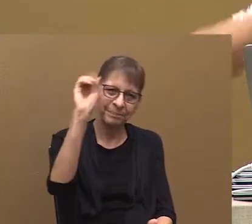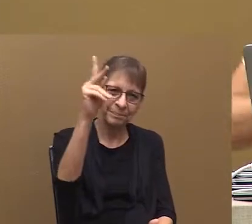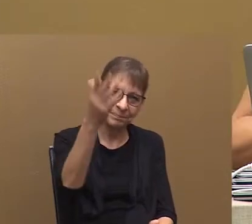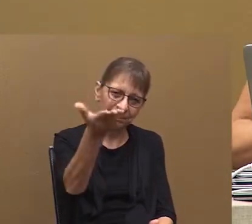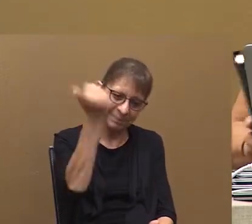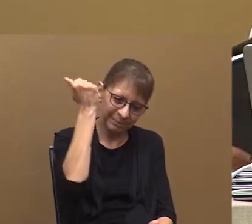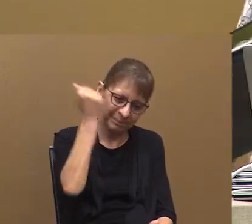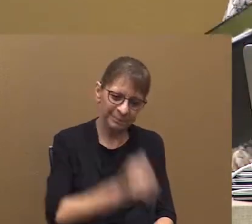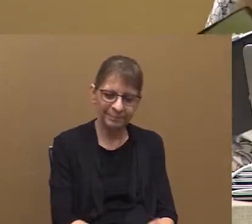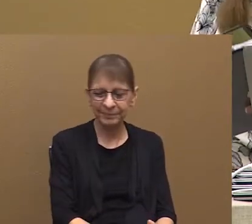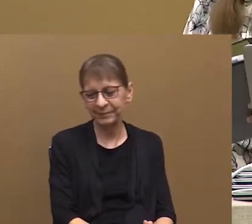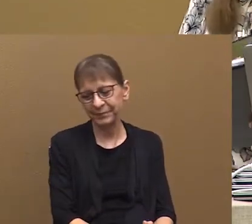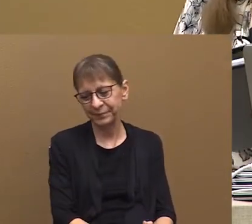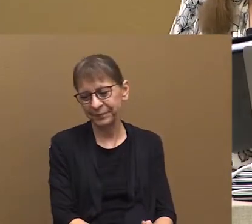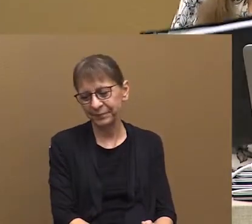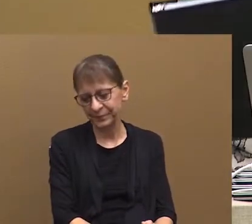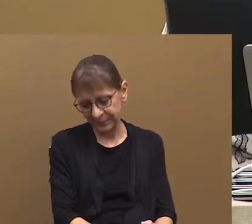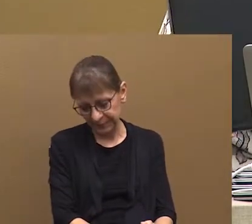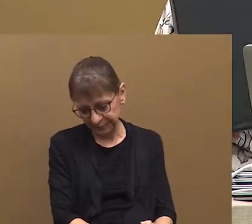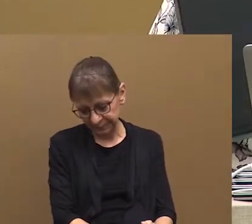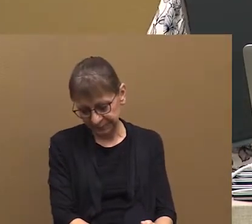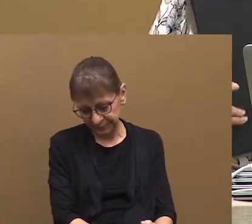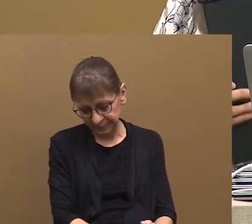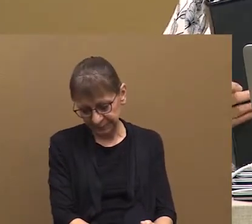Okay, step right up.